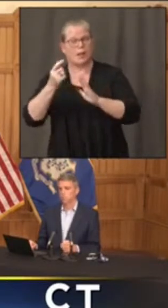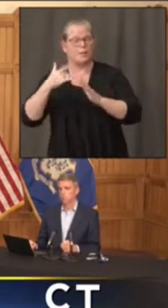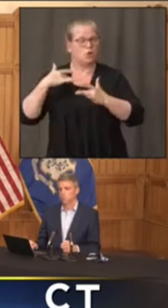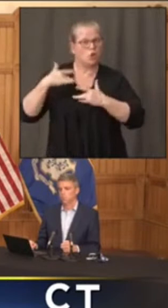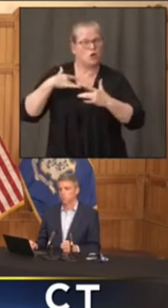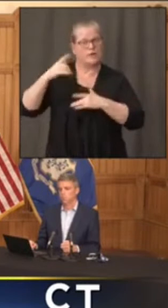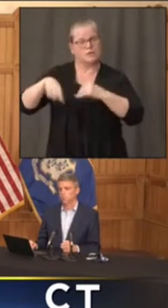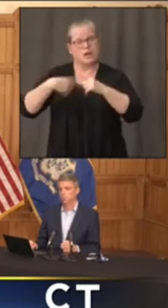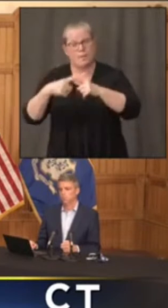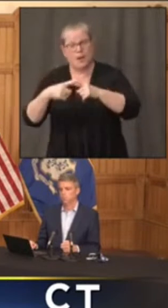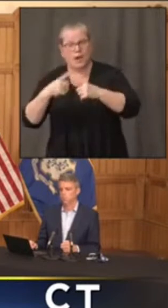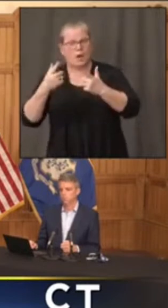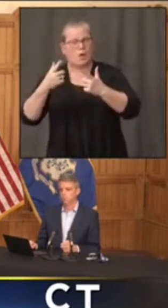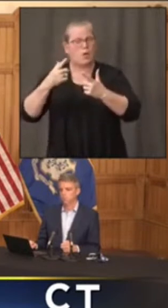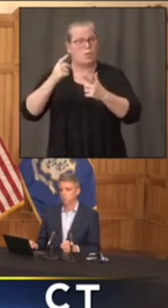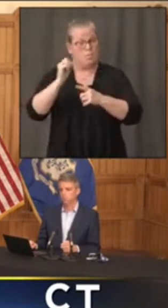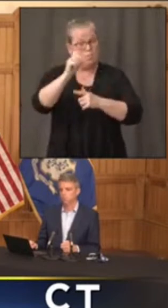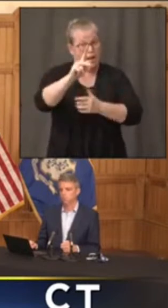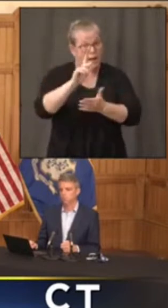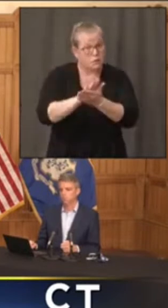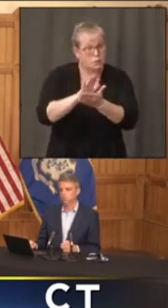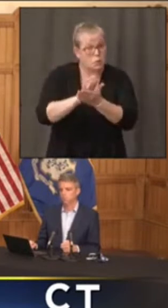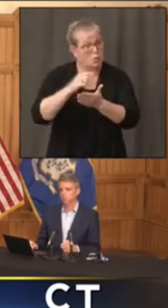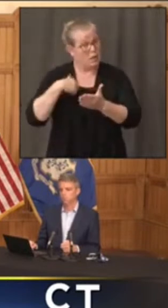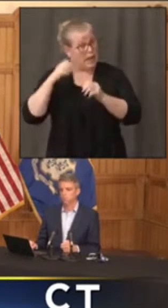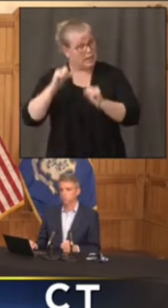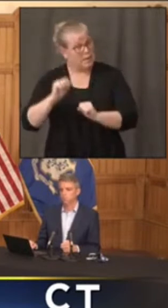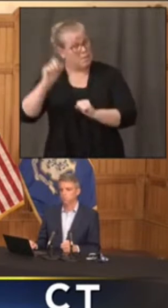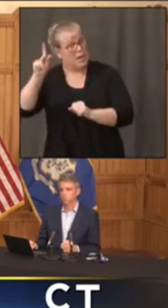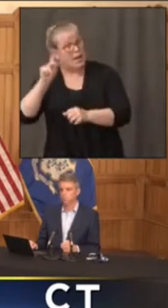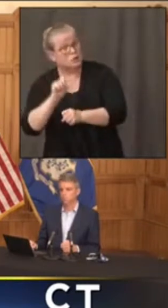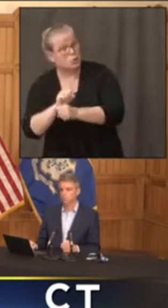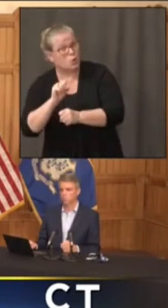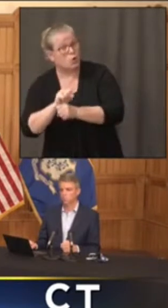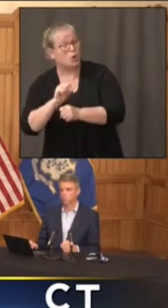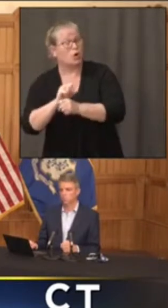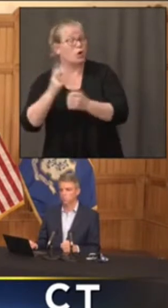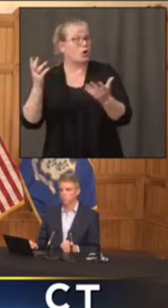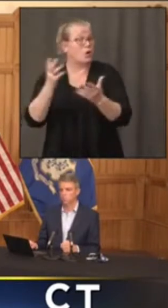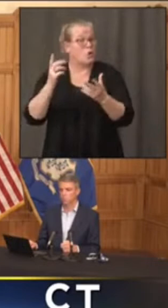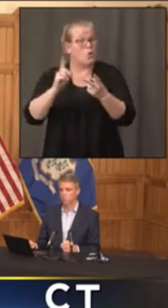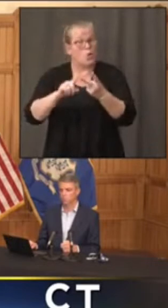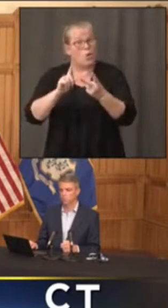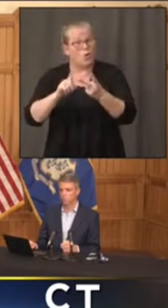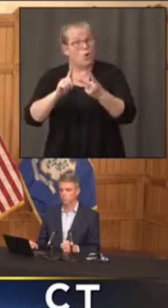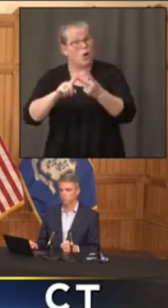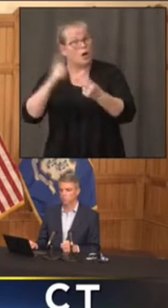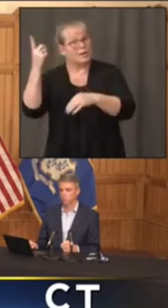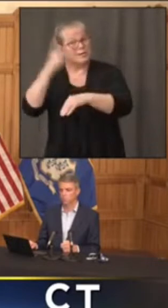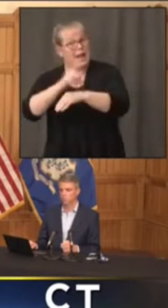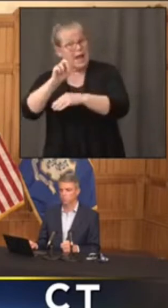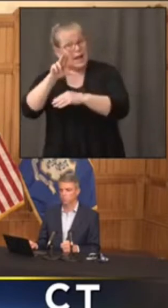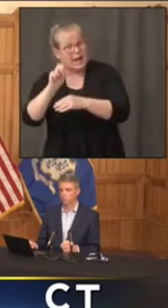care on certain days when if the latest parents can expect the final plan from school districts